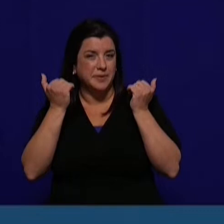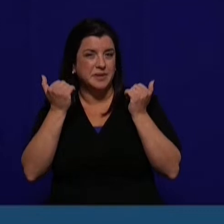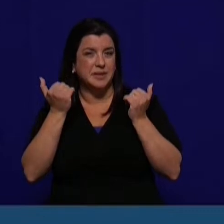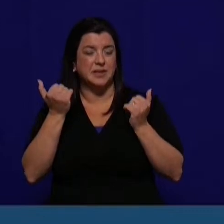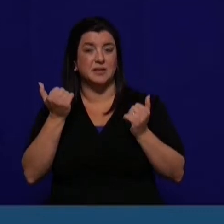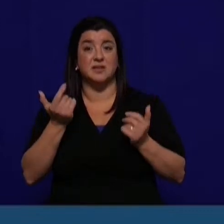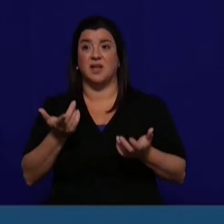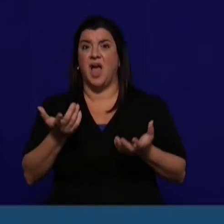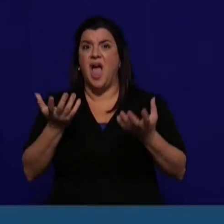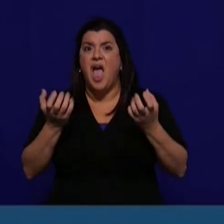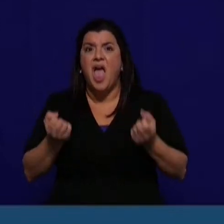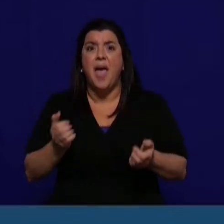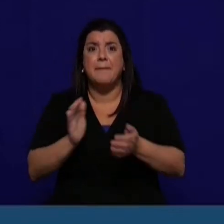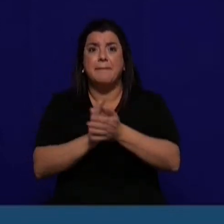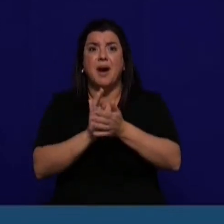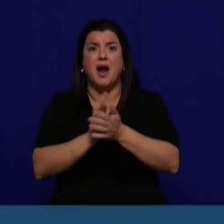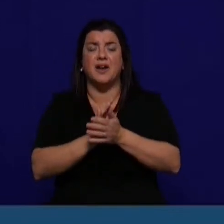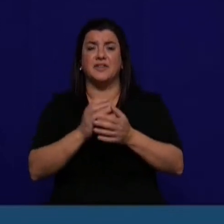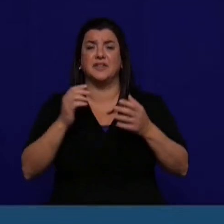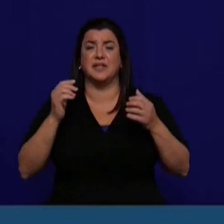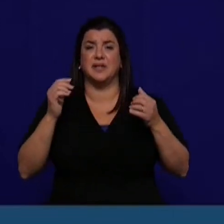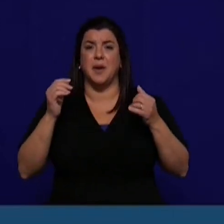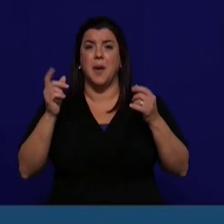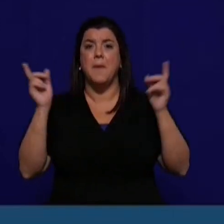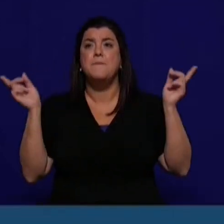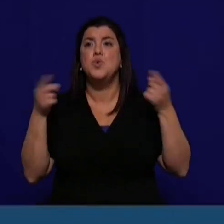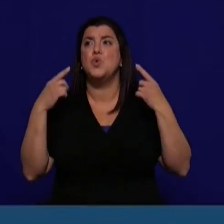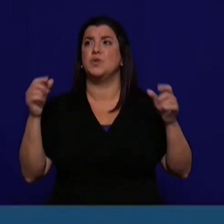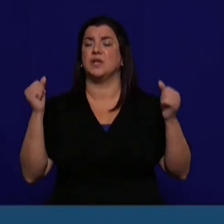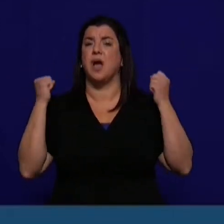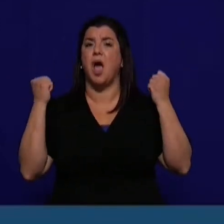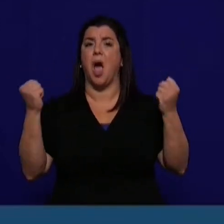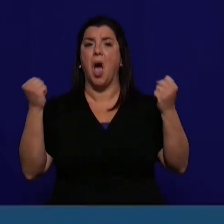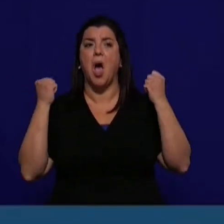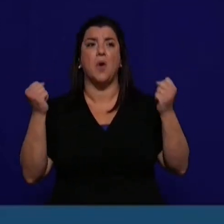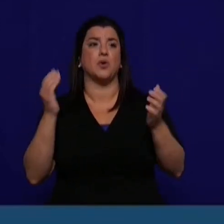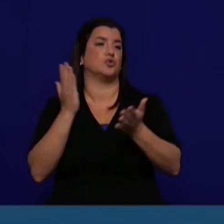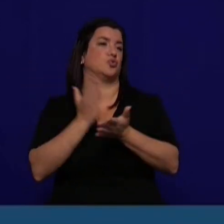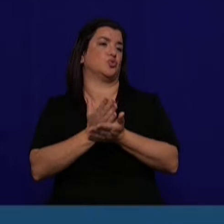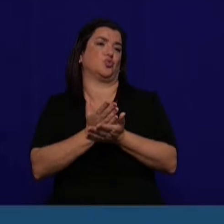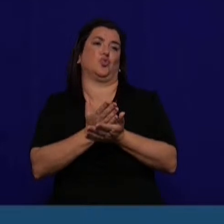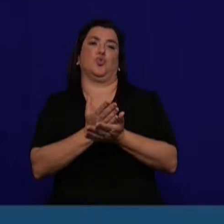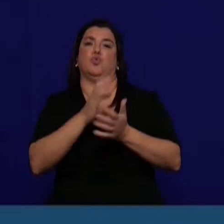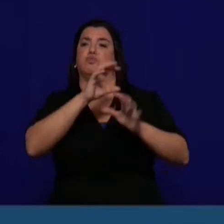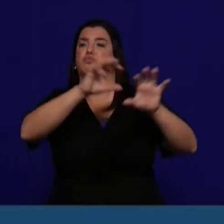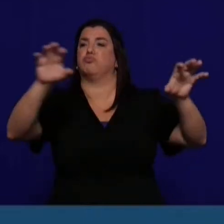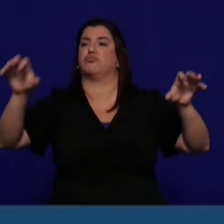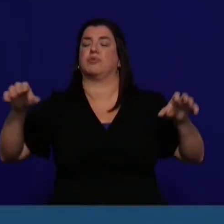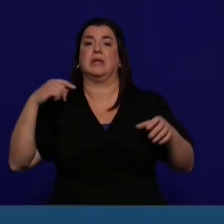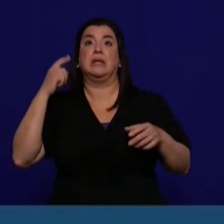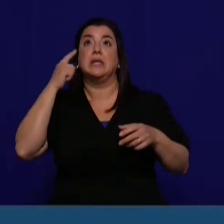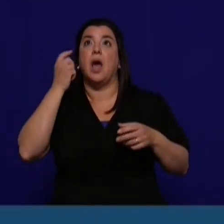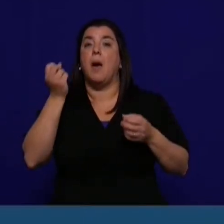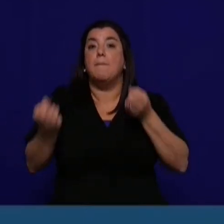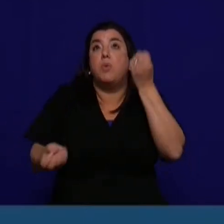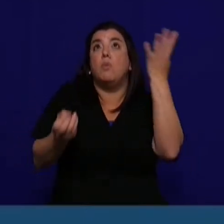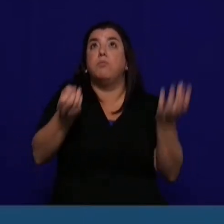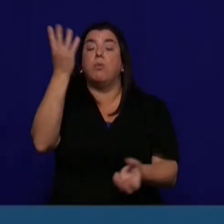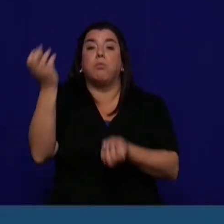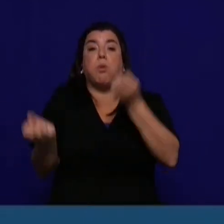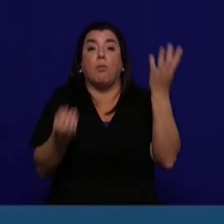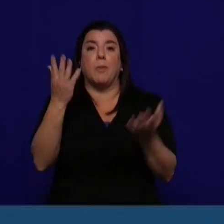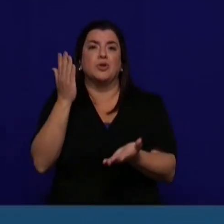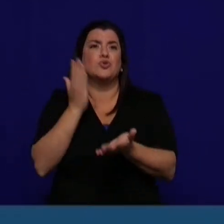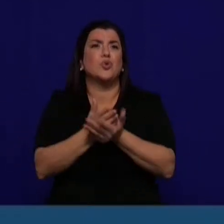party taking place with loud music, which was heard by people from different localities? There were fireworks, and yet the police seem to not